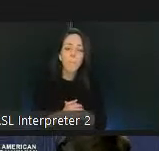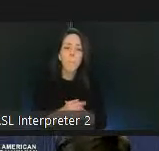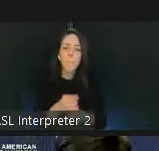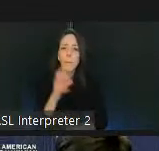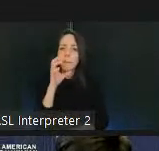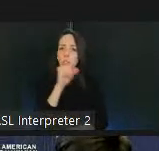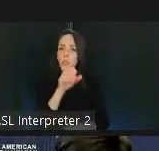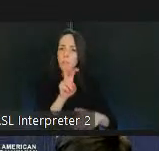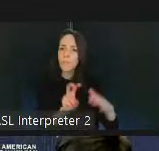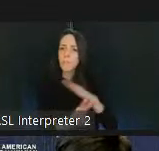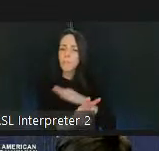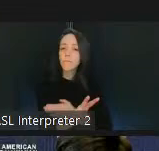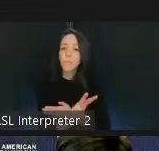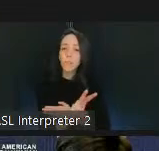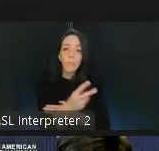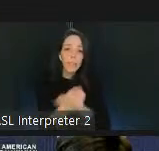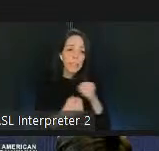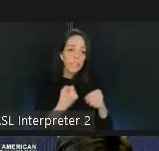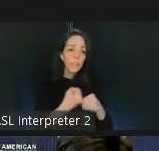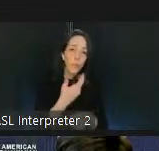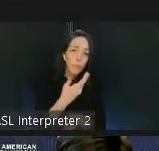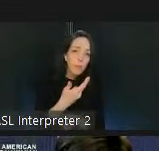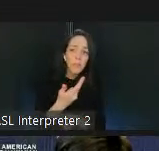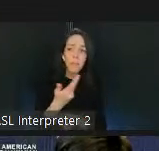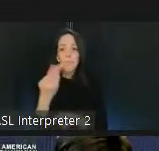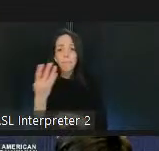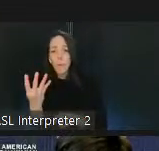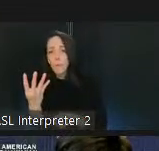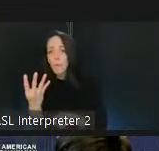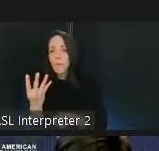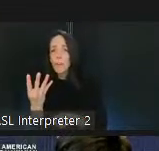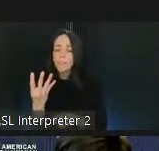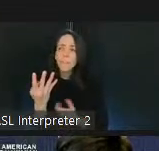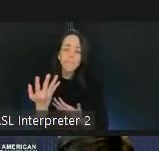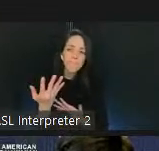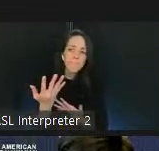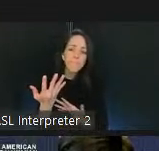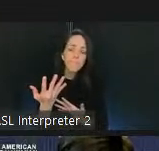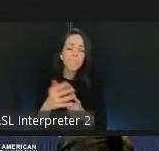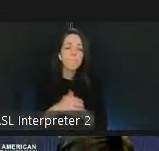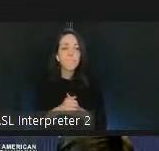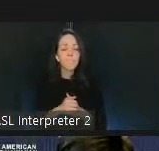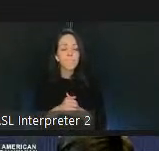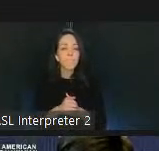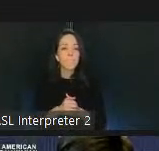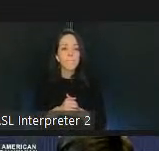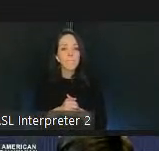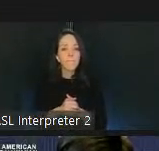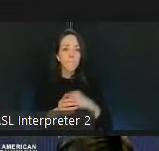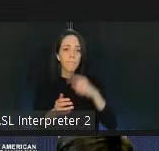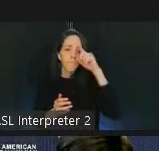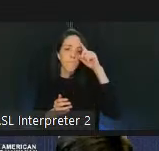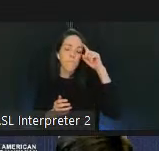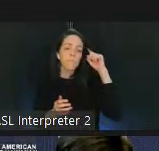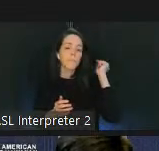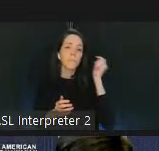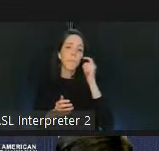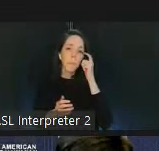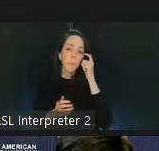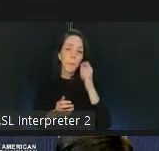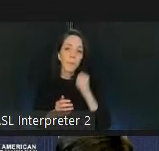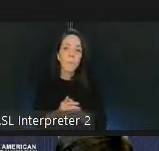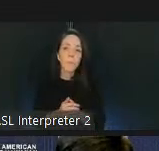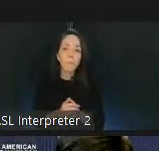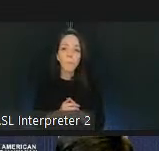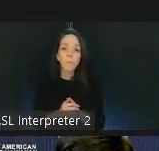revenues we're not going to run out and get a new big tax base, because people are not going to probably vote for that. I might be wrong, but assuming revenues